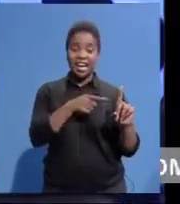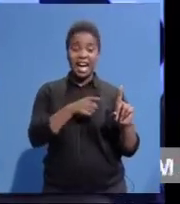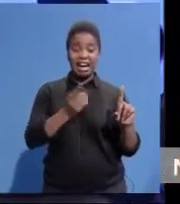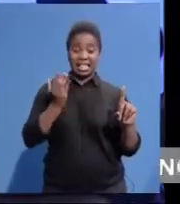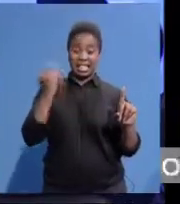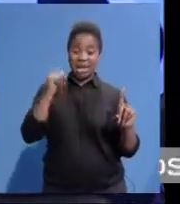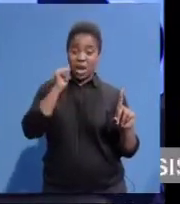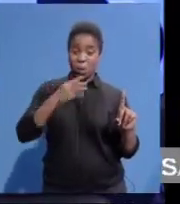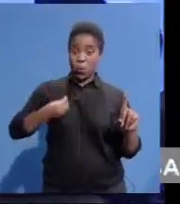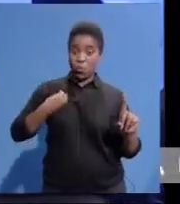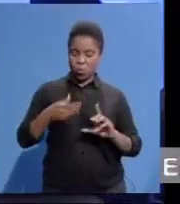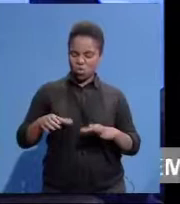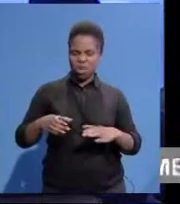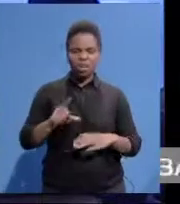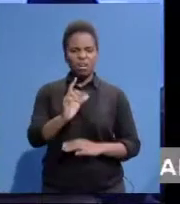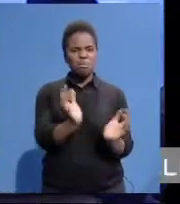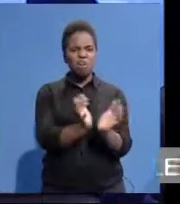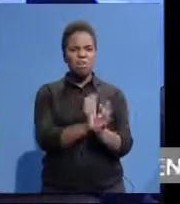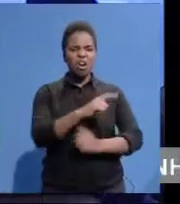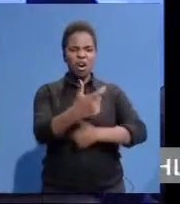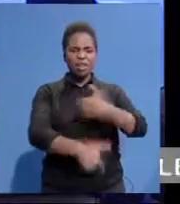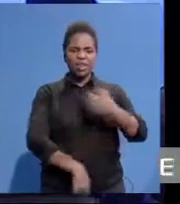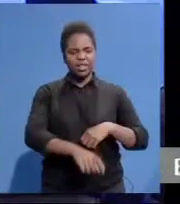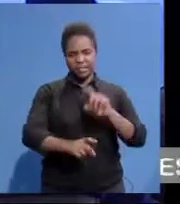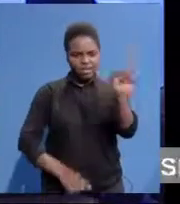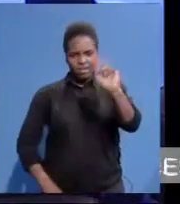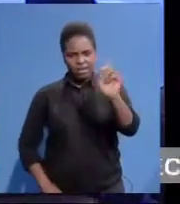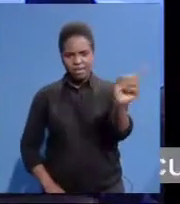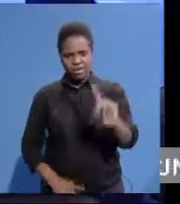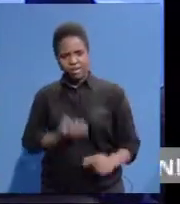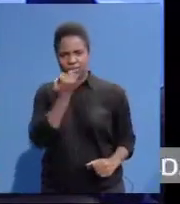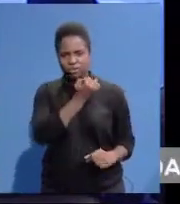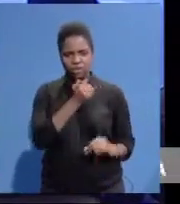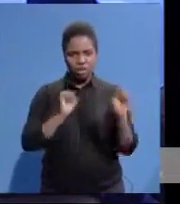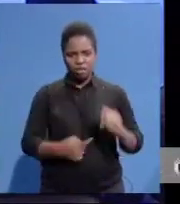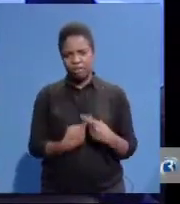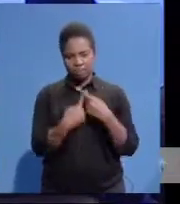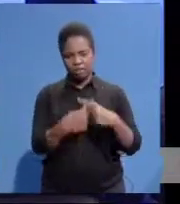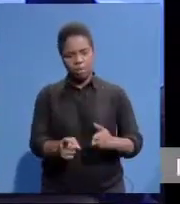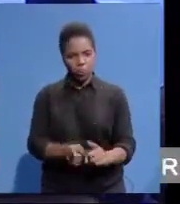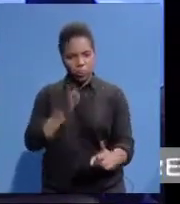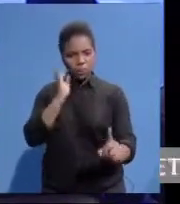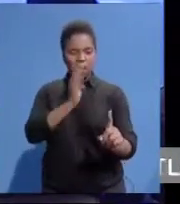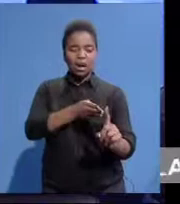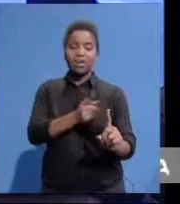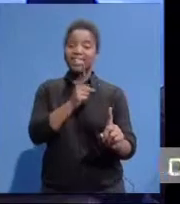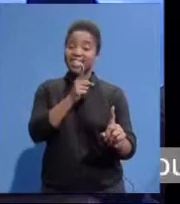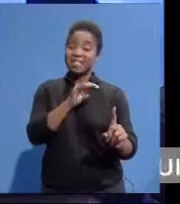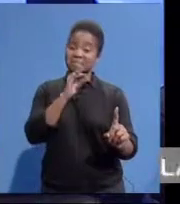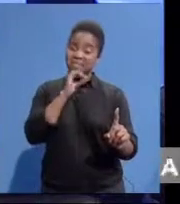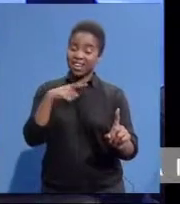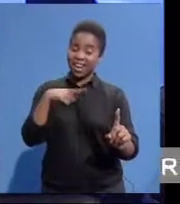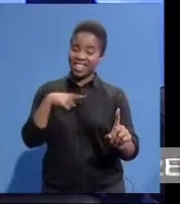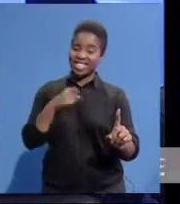of disrupting meetings when he did not agree with a view. And it means that Nelson Mandela is a product. Though